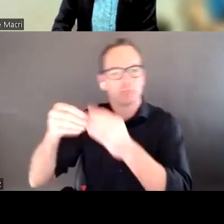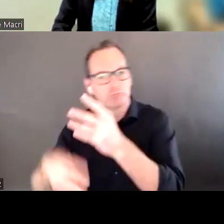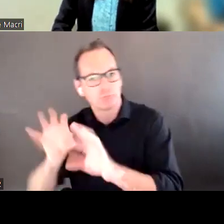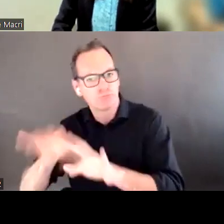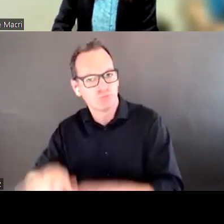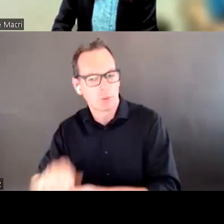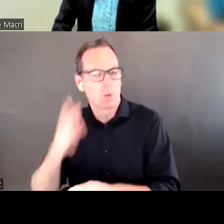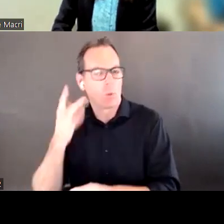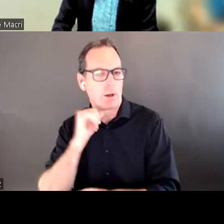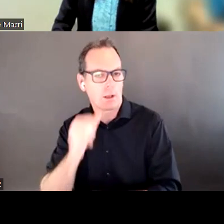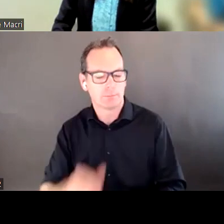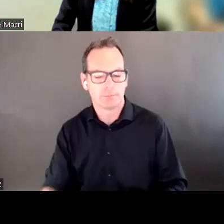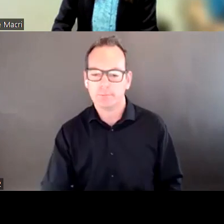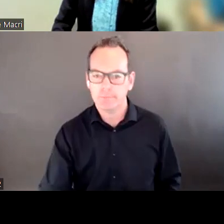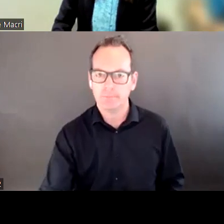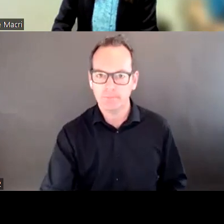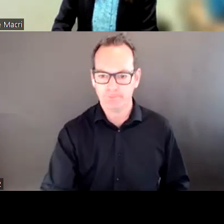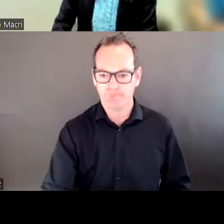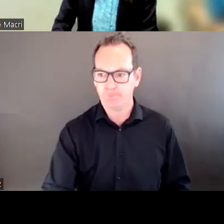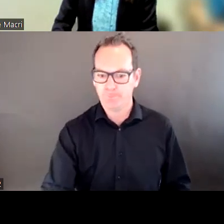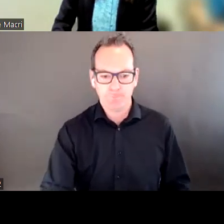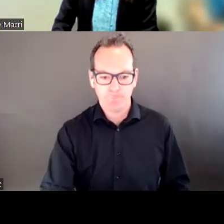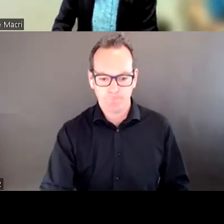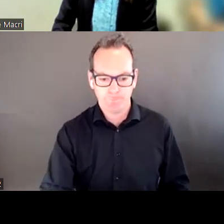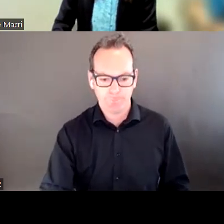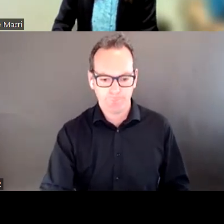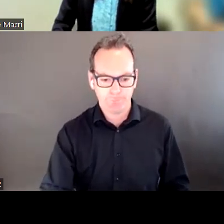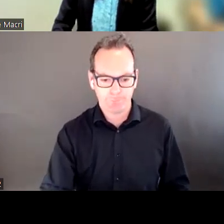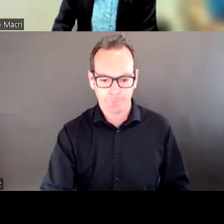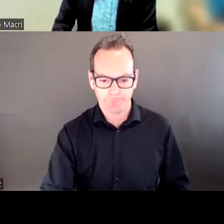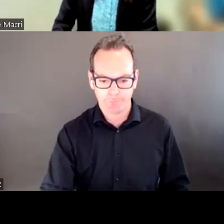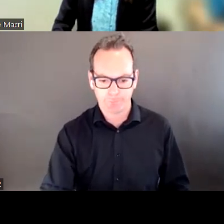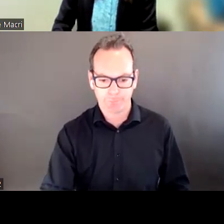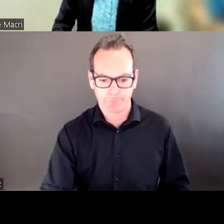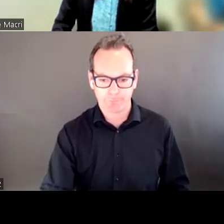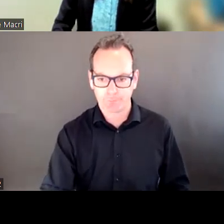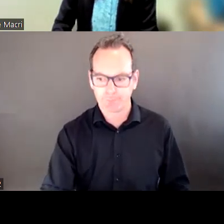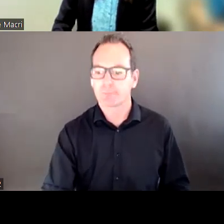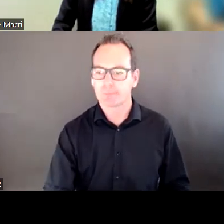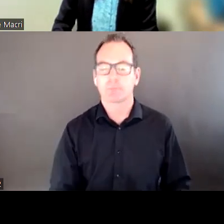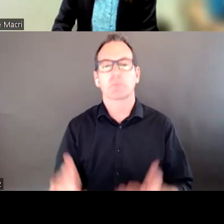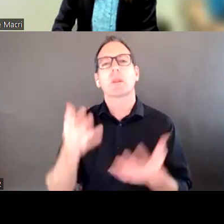maybe Rayanne can help with sharing some of those if you've entered some